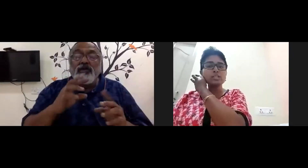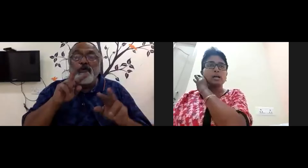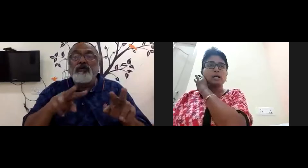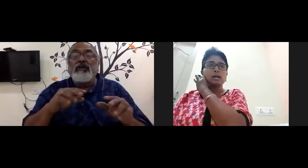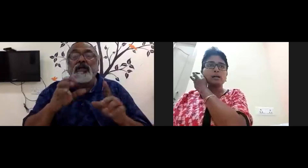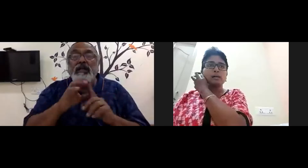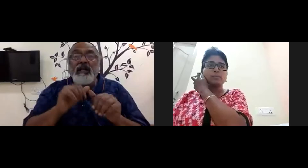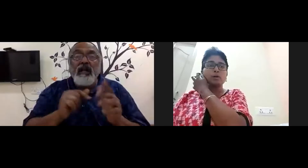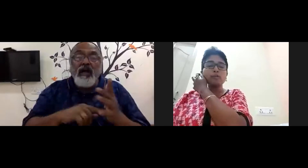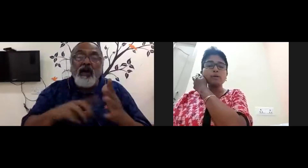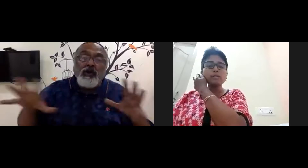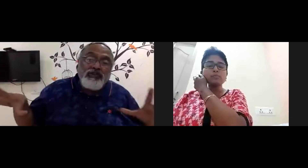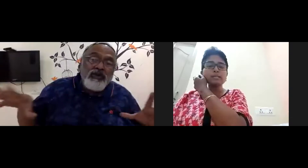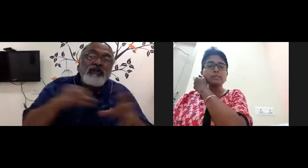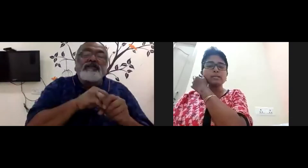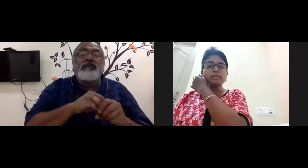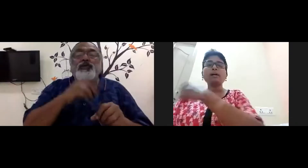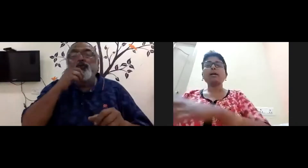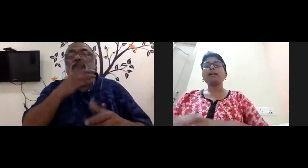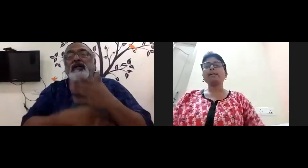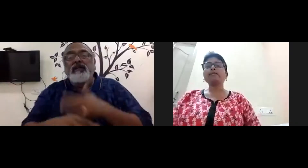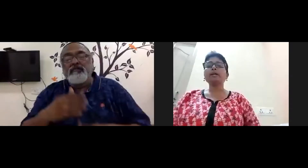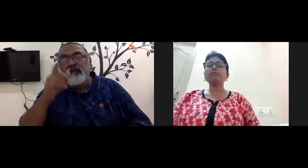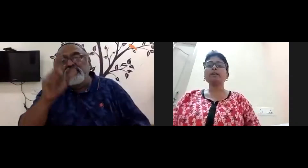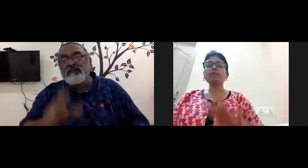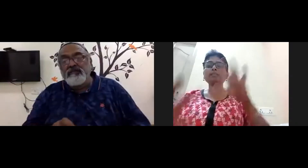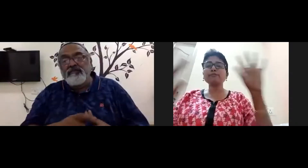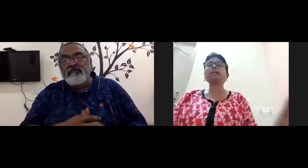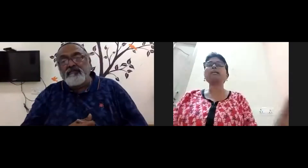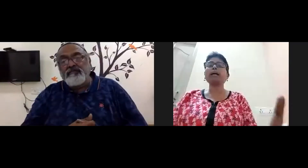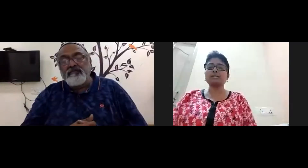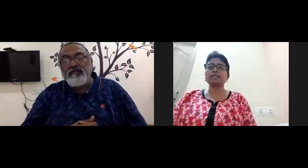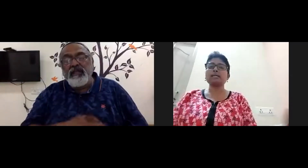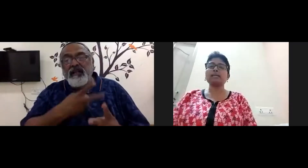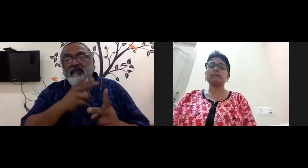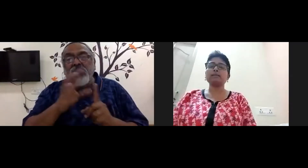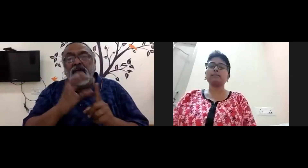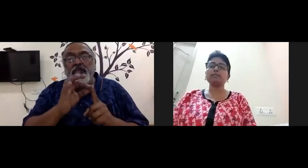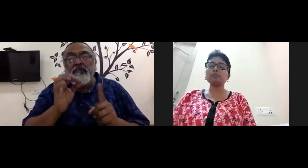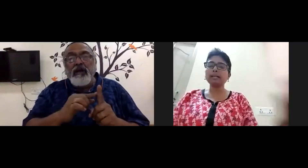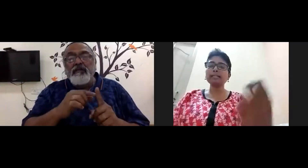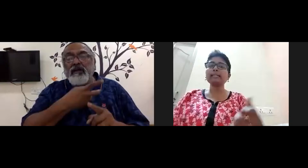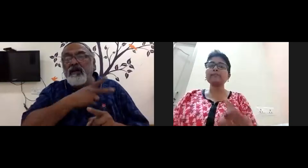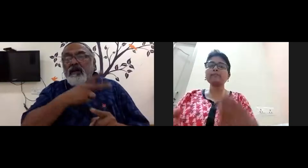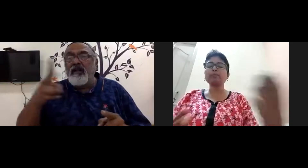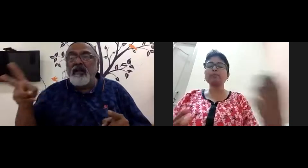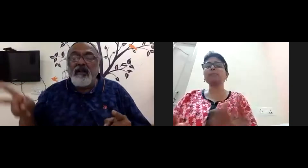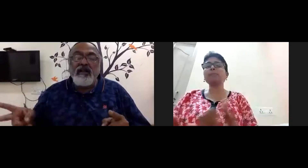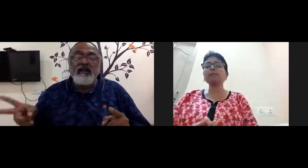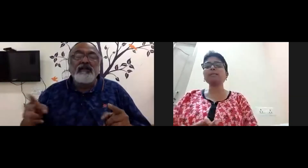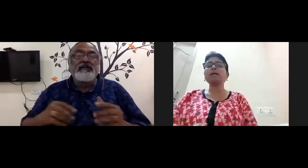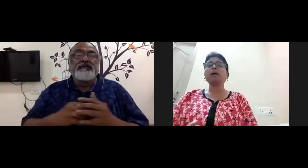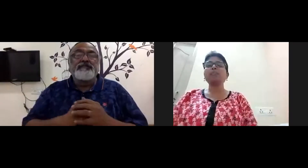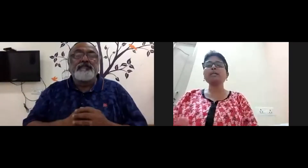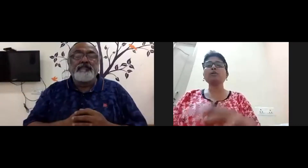consolidation of persons with disabilities, and we are working with different departments to collect data from different